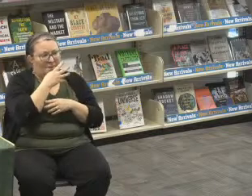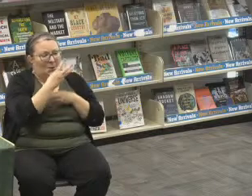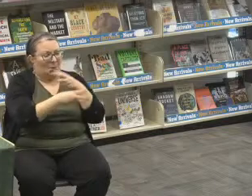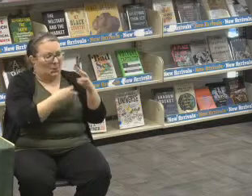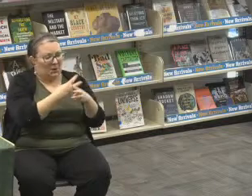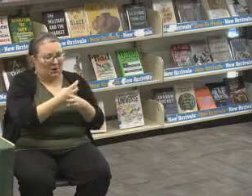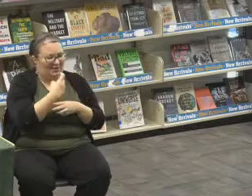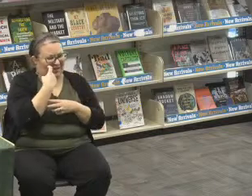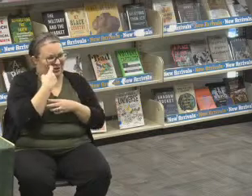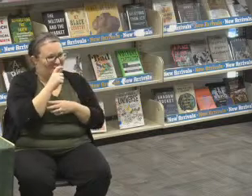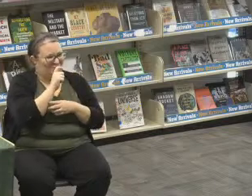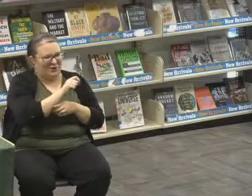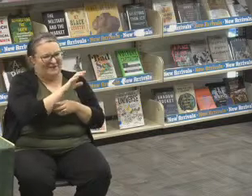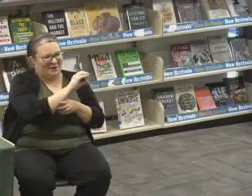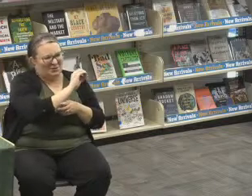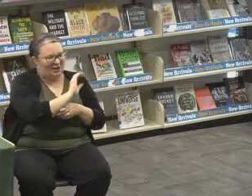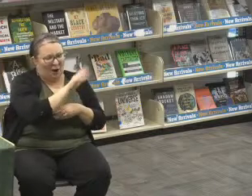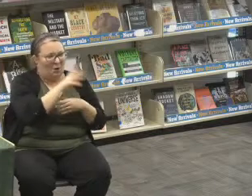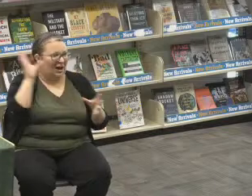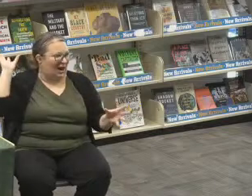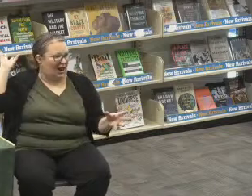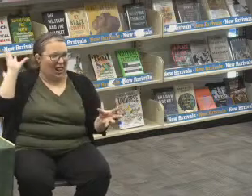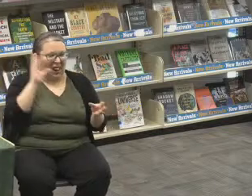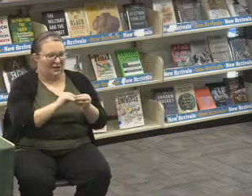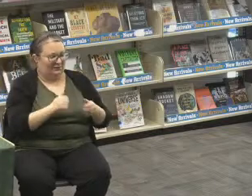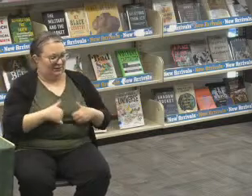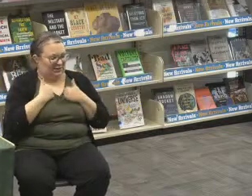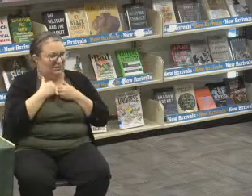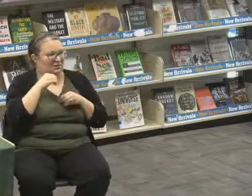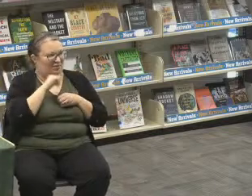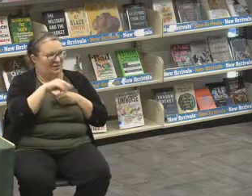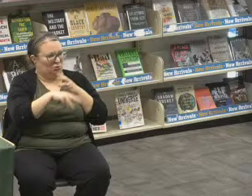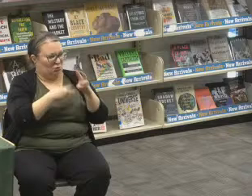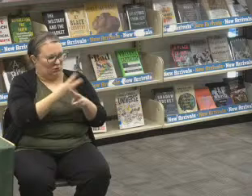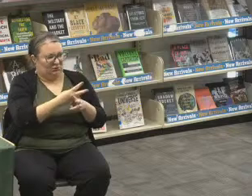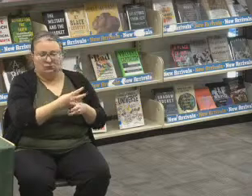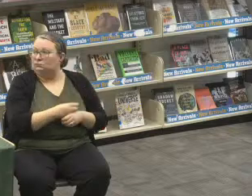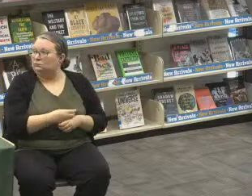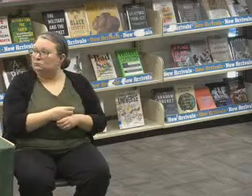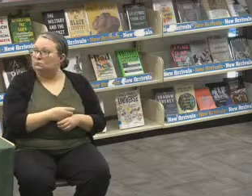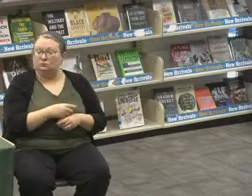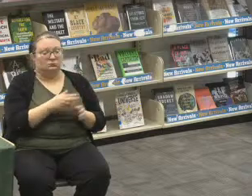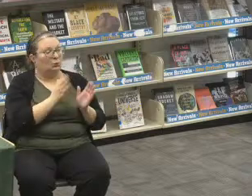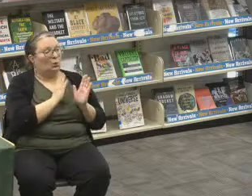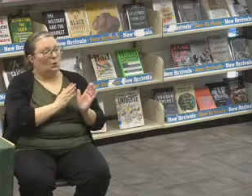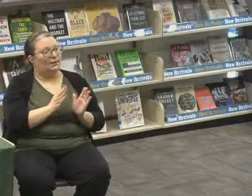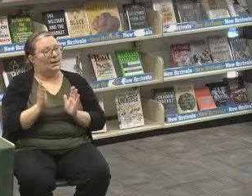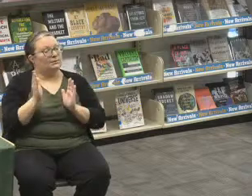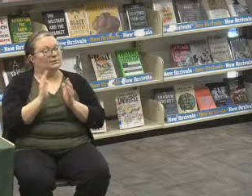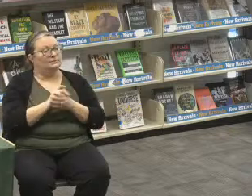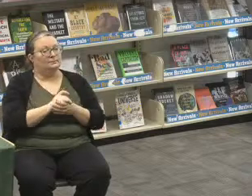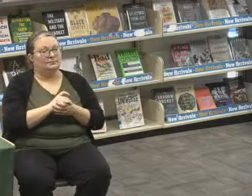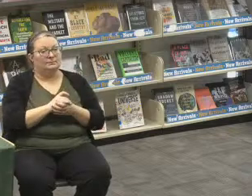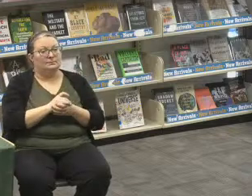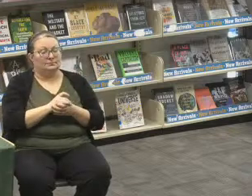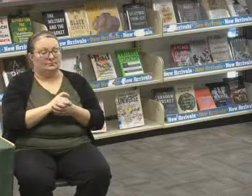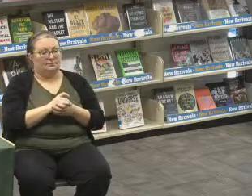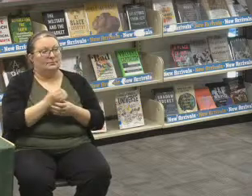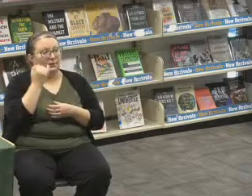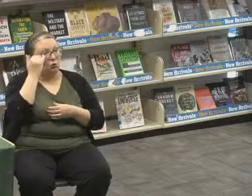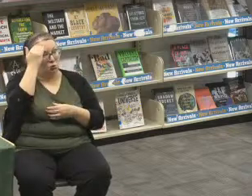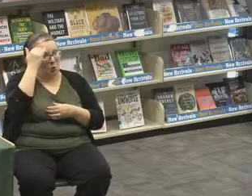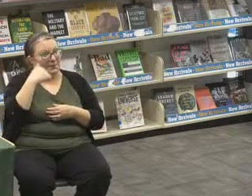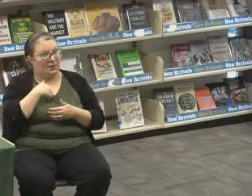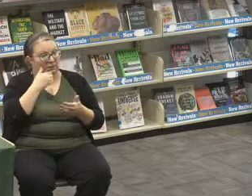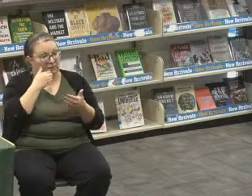only spent 0.5% of our collective existence in. So they're organized. If anybody knows me